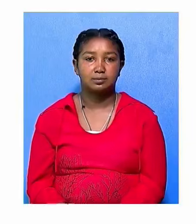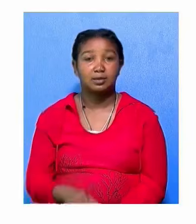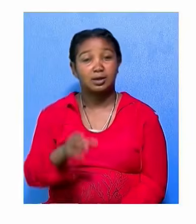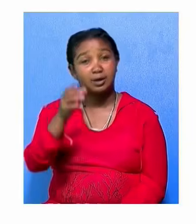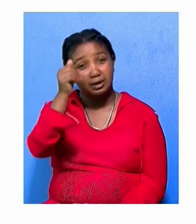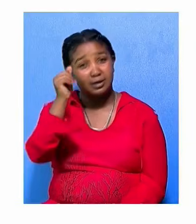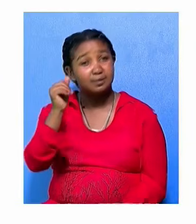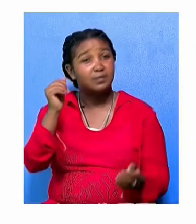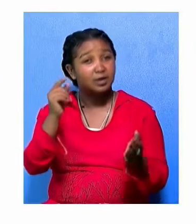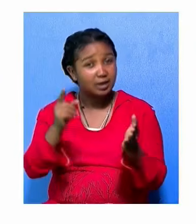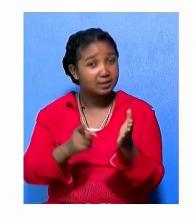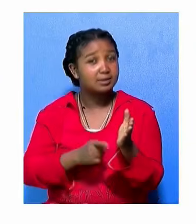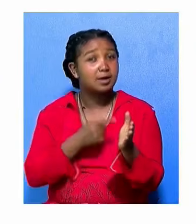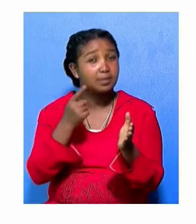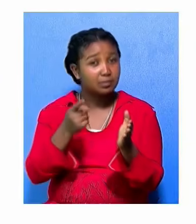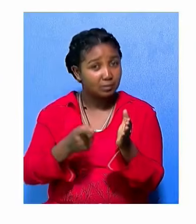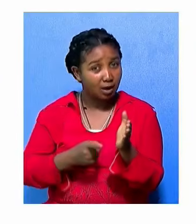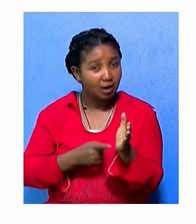sometimes